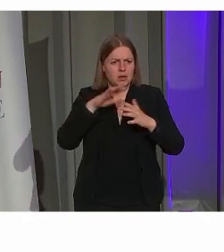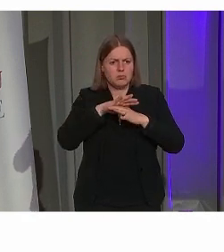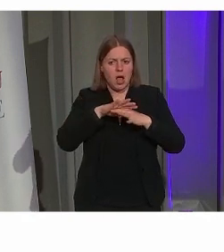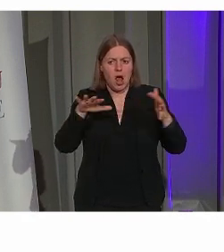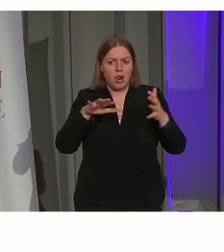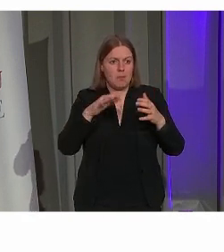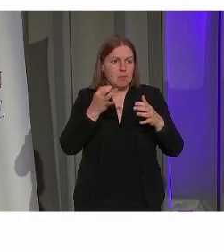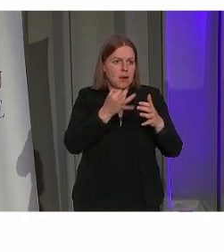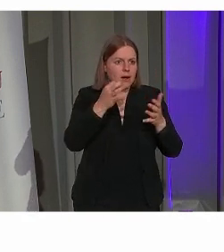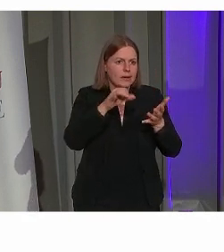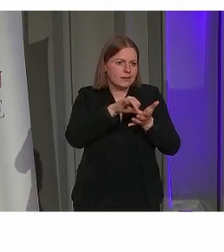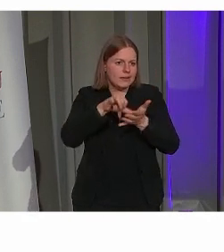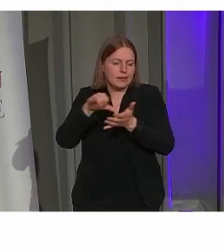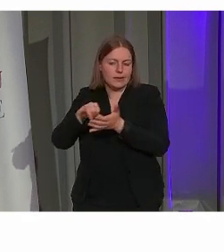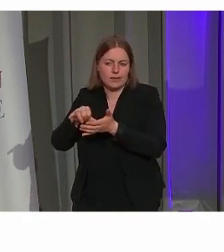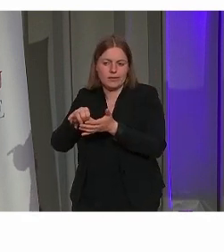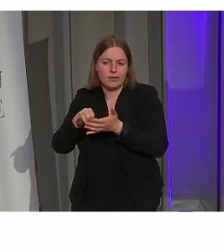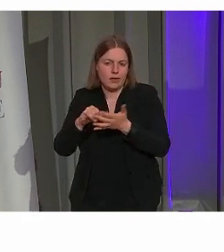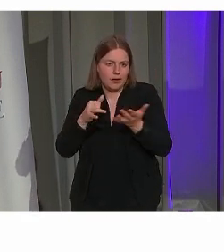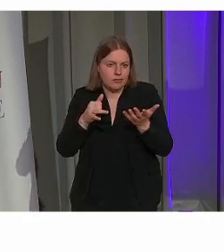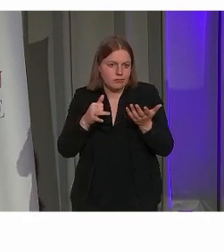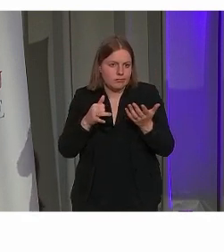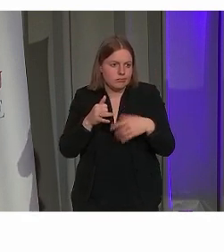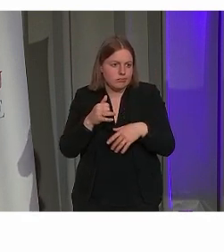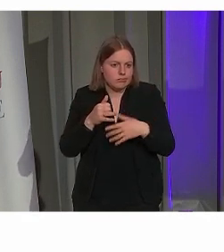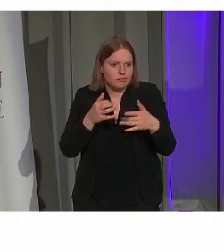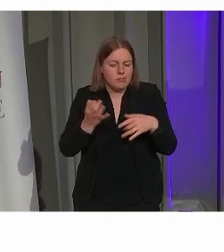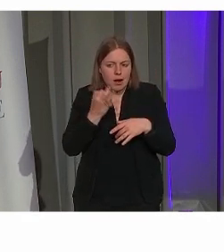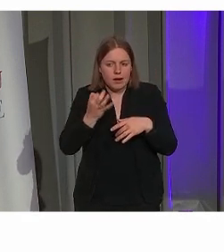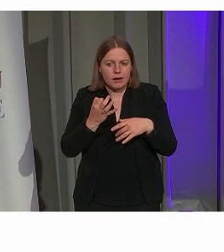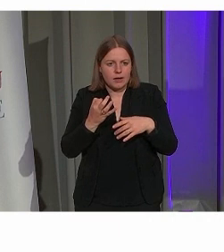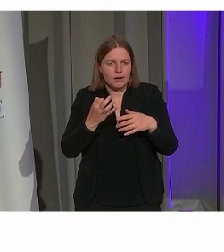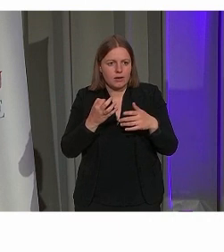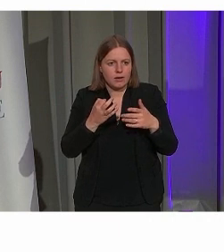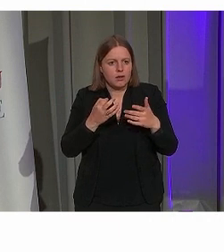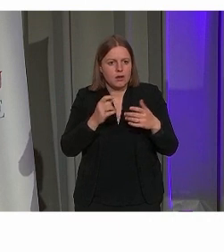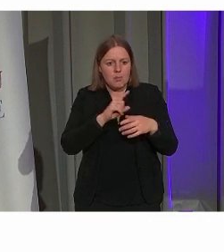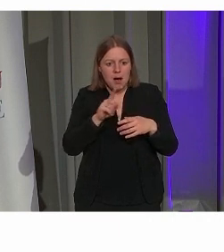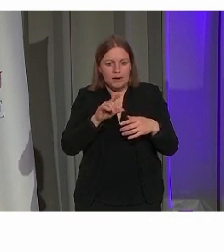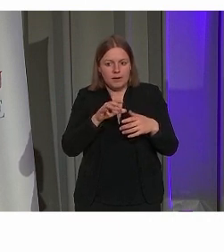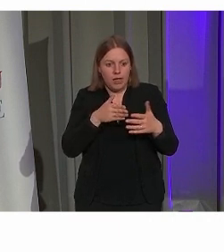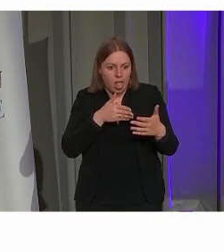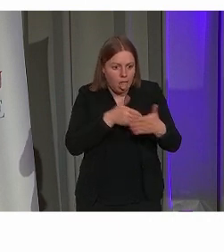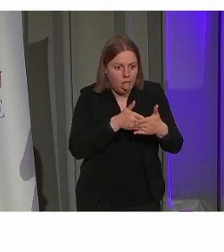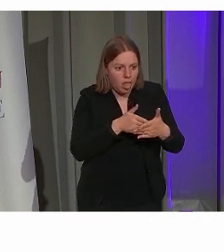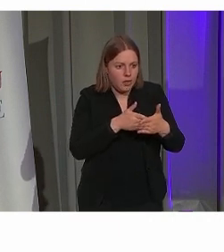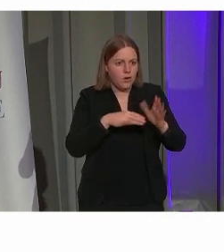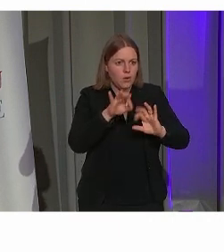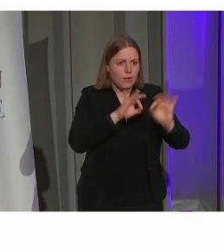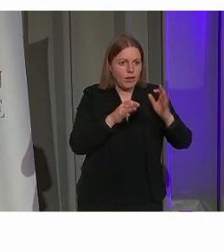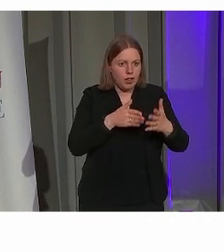businesses and restaurants and cafes. Of course, when we are in